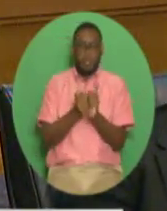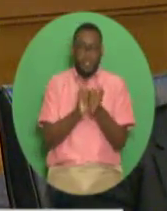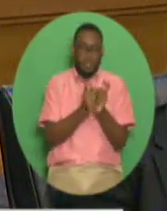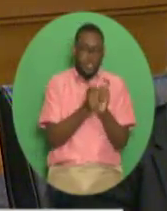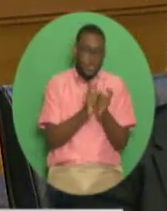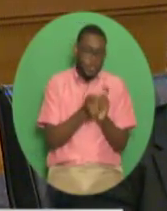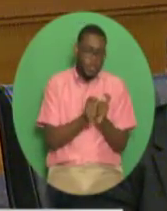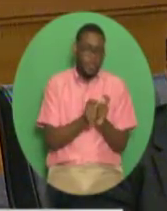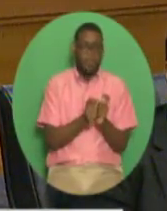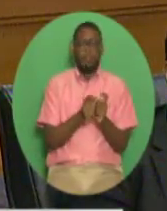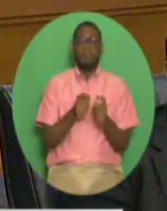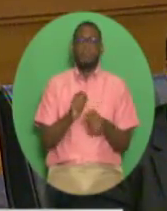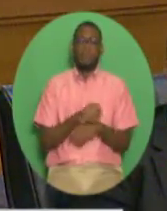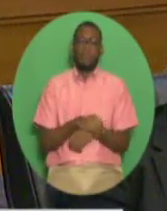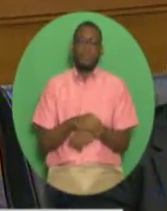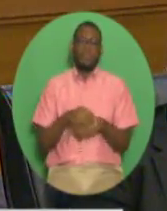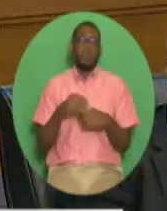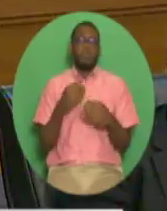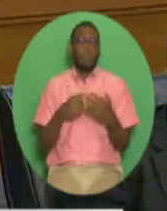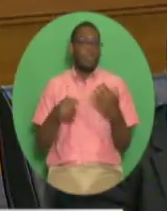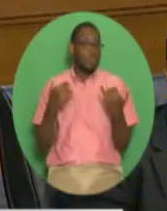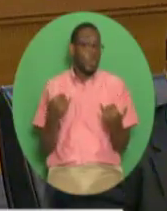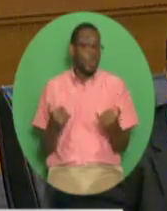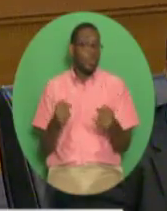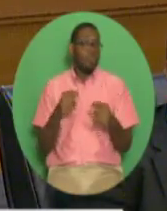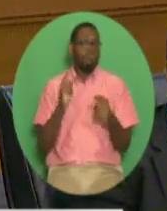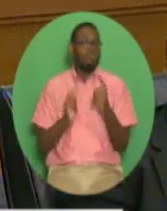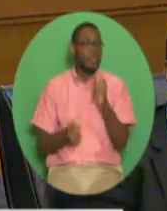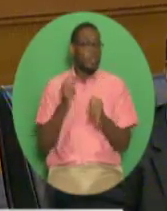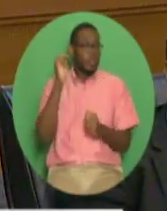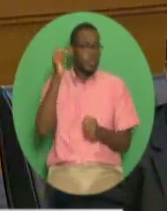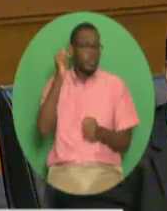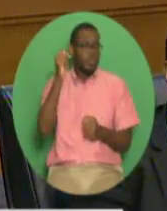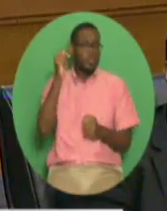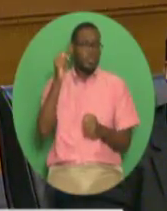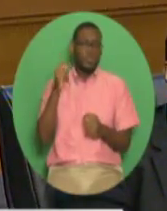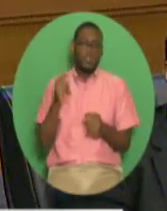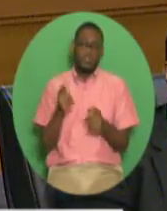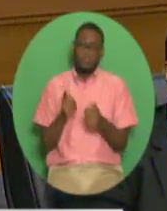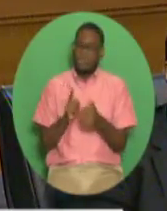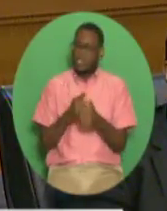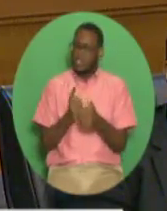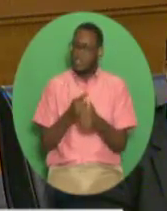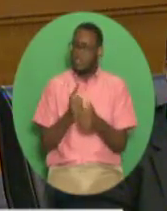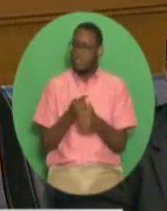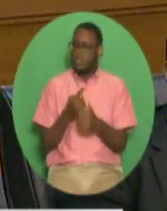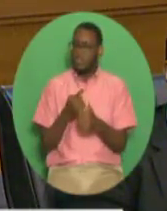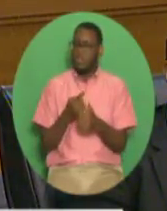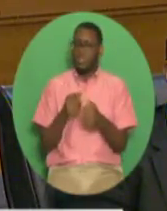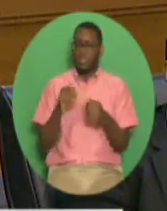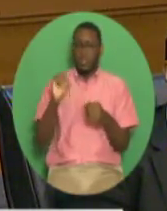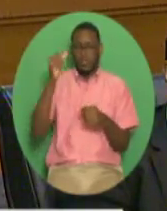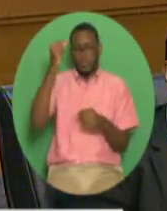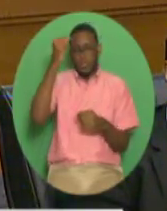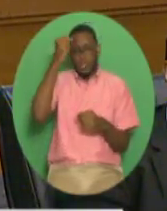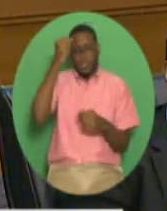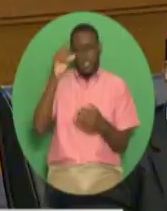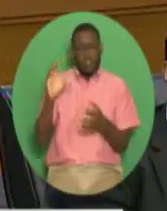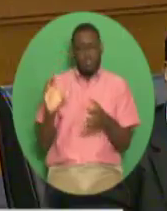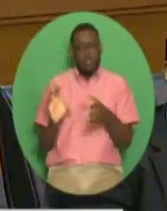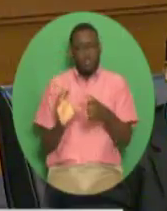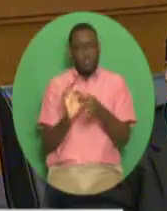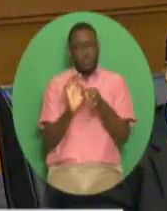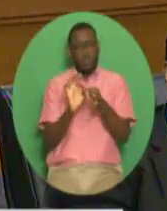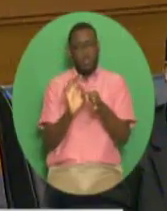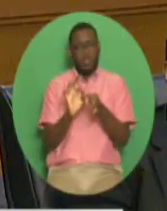I'm informed that Trinidad and Tobago is one of the first CARICOM states to join this Open Government Partnership. And the question is, are we still a